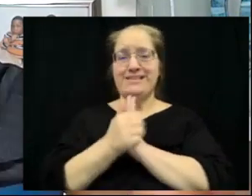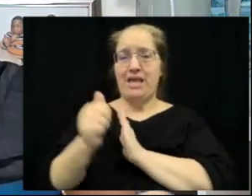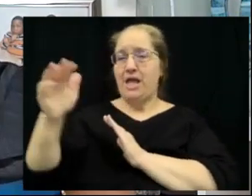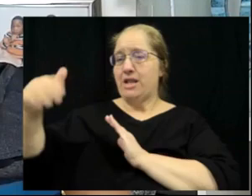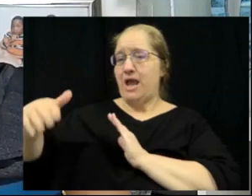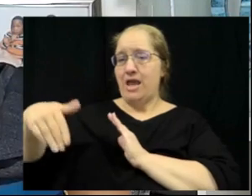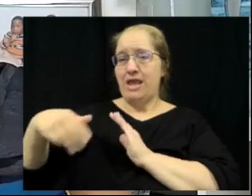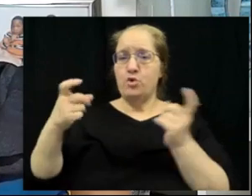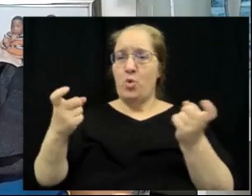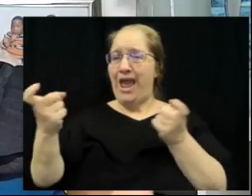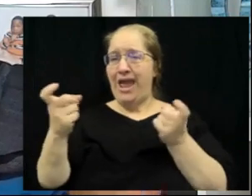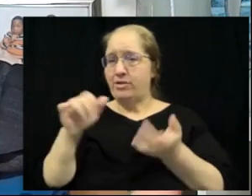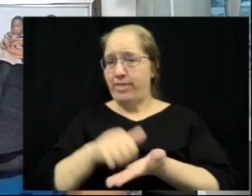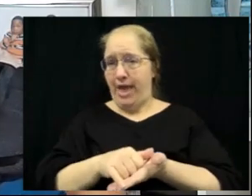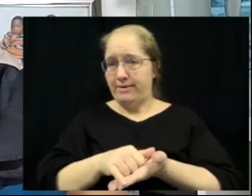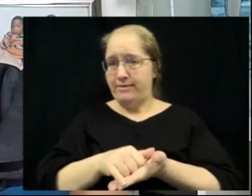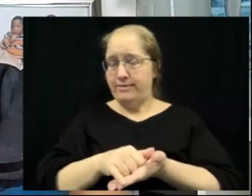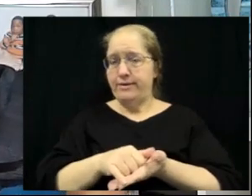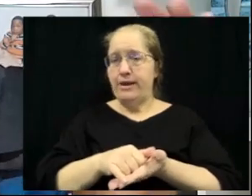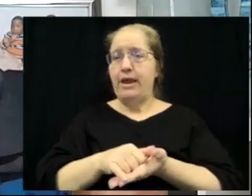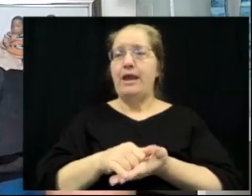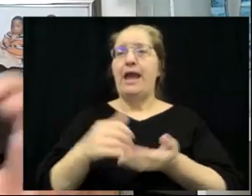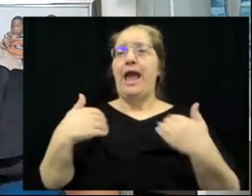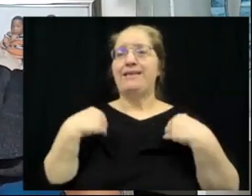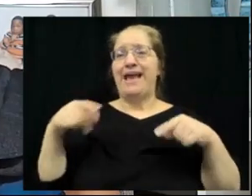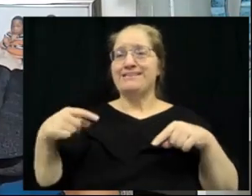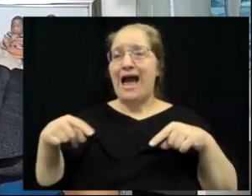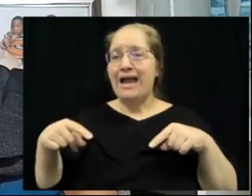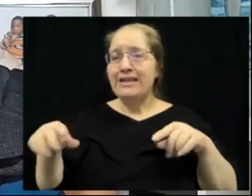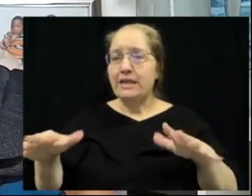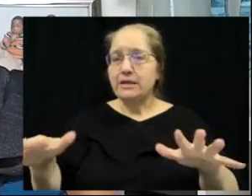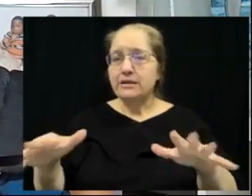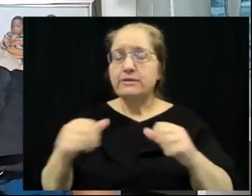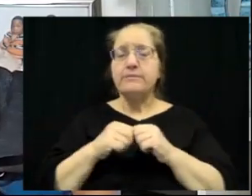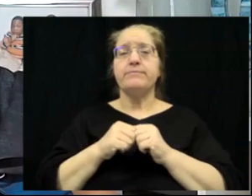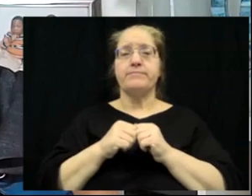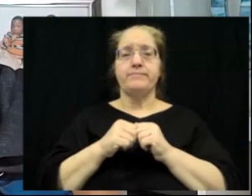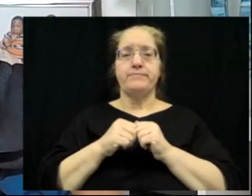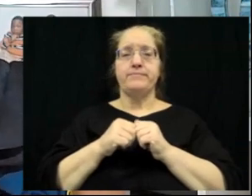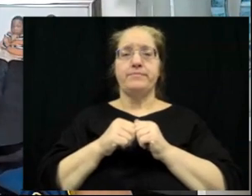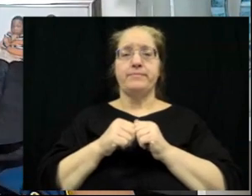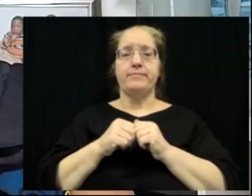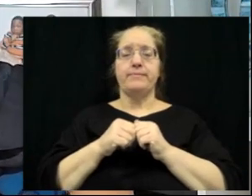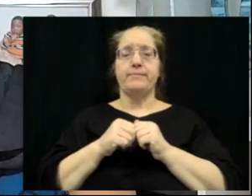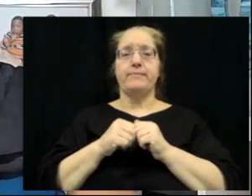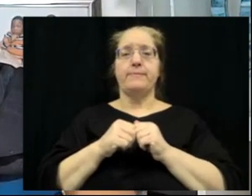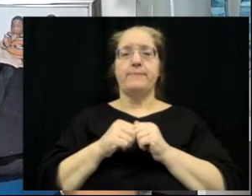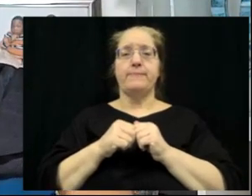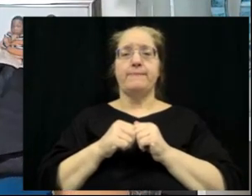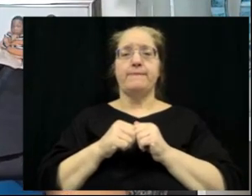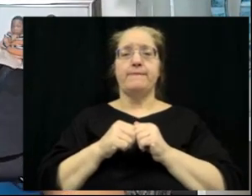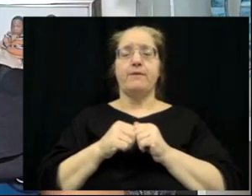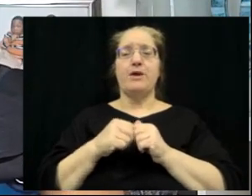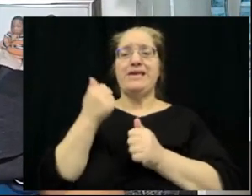to handle that. And it's anxiety-based. That this doctor has already mentioned that. So